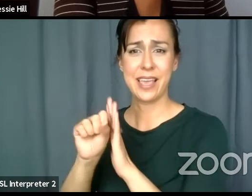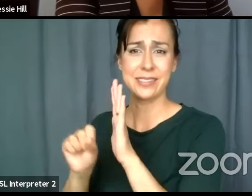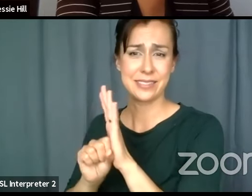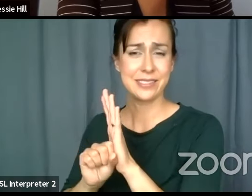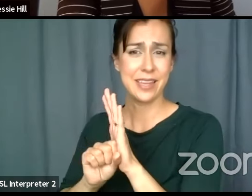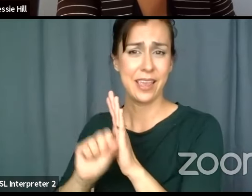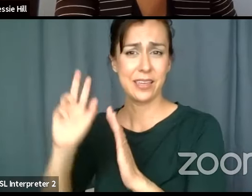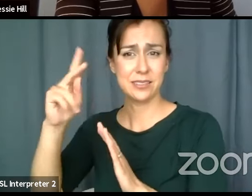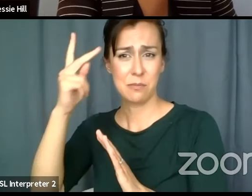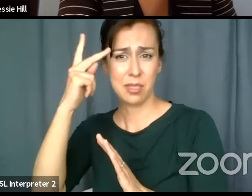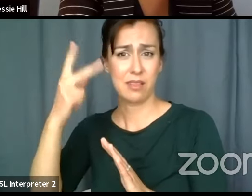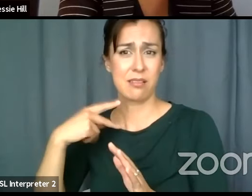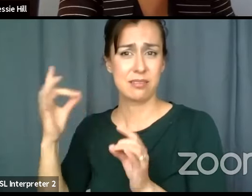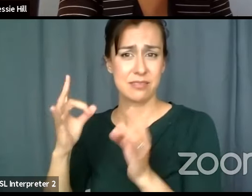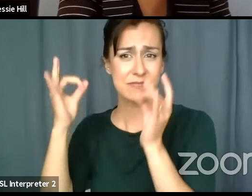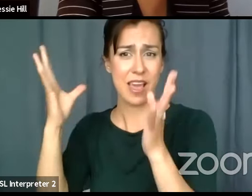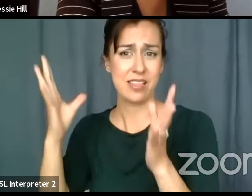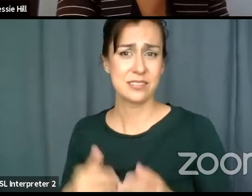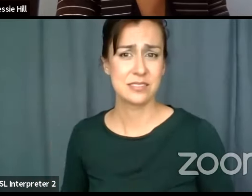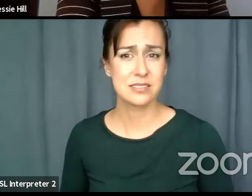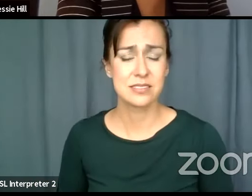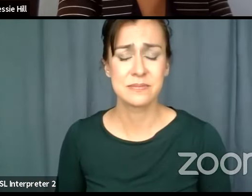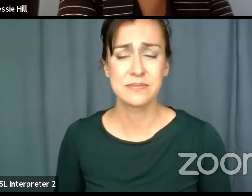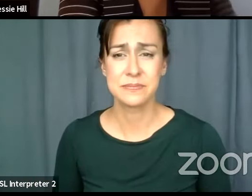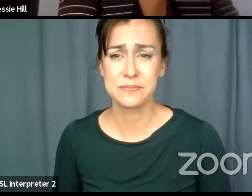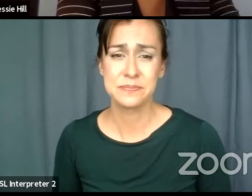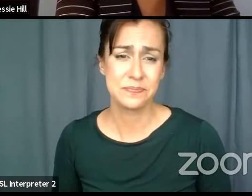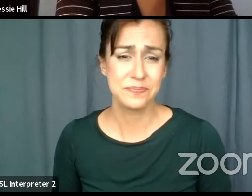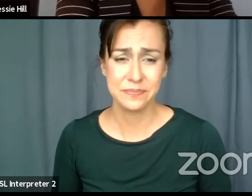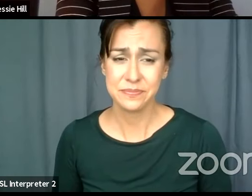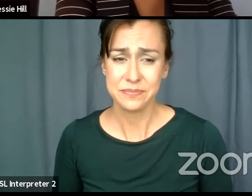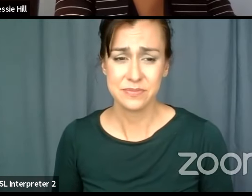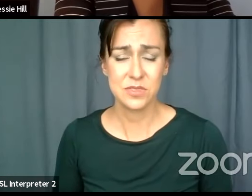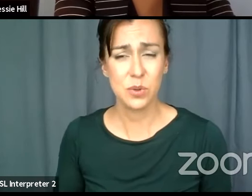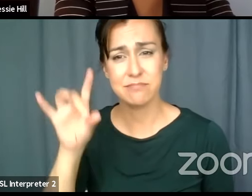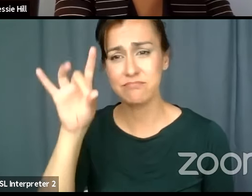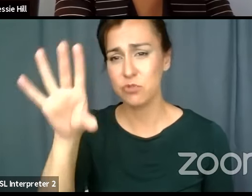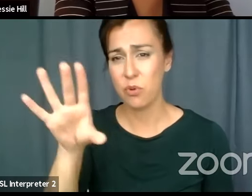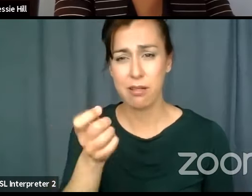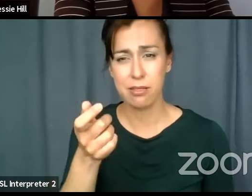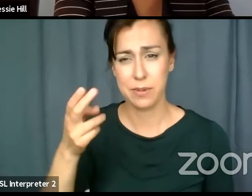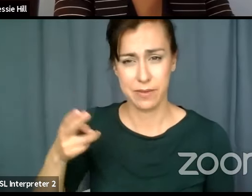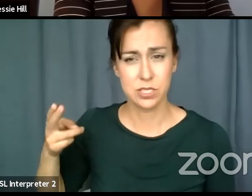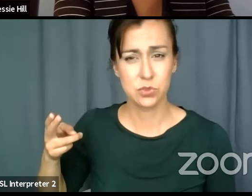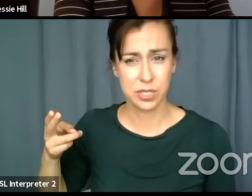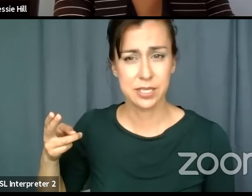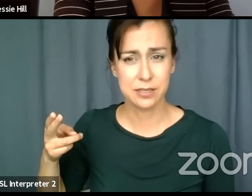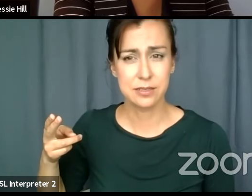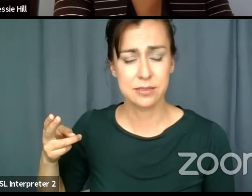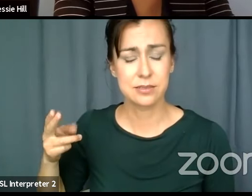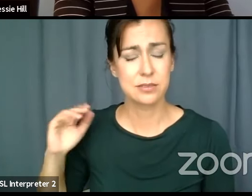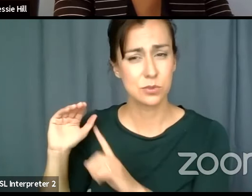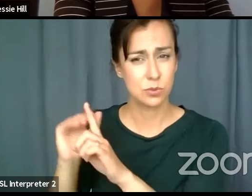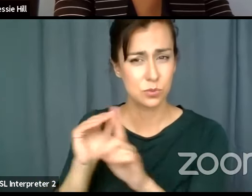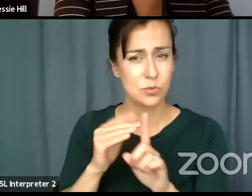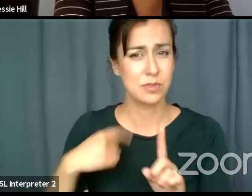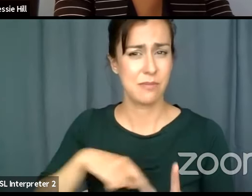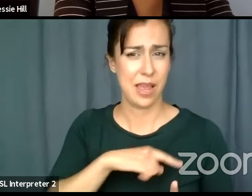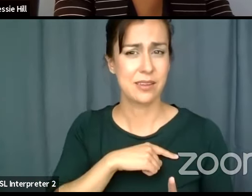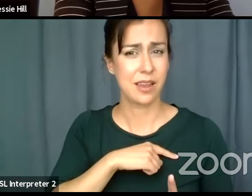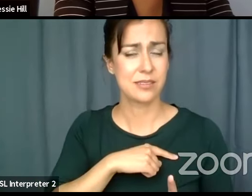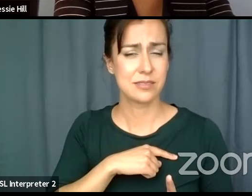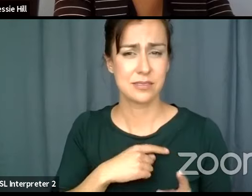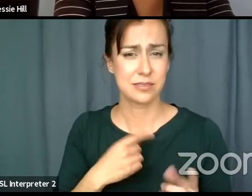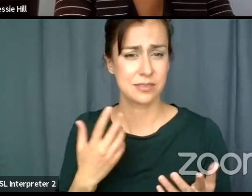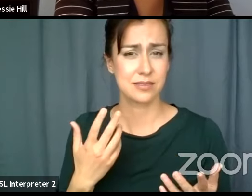for the violence. So I think it's giving up just a little bit of history here and just reminding us what's at stake and what,